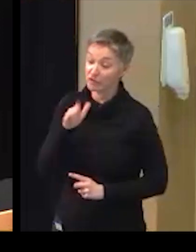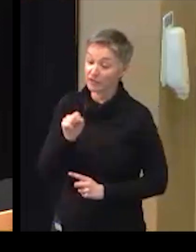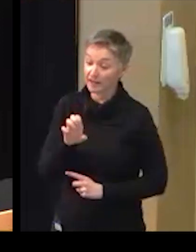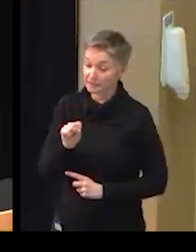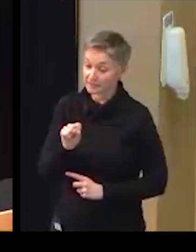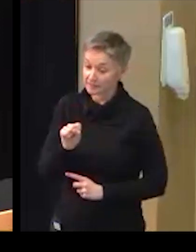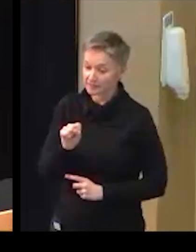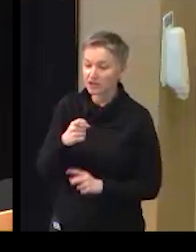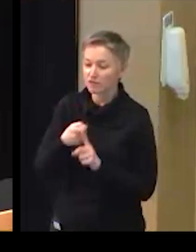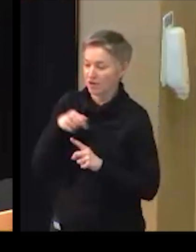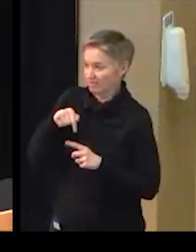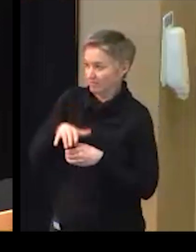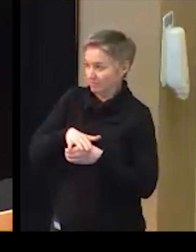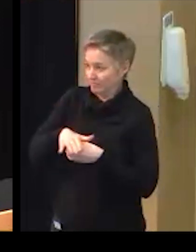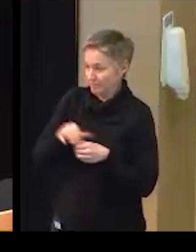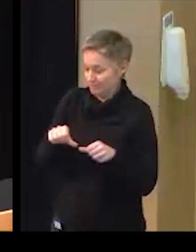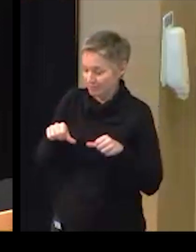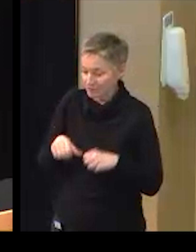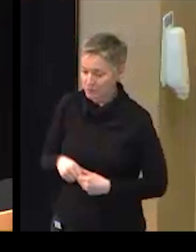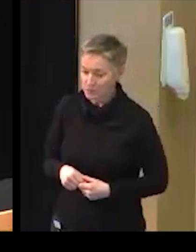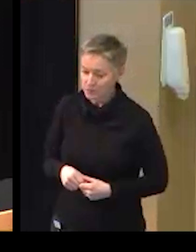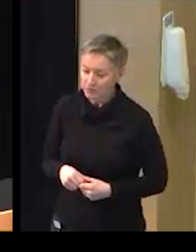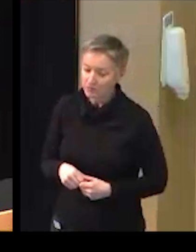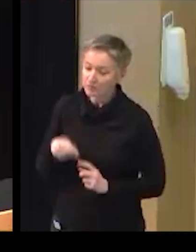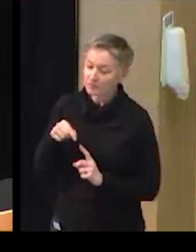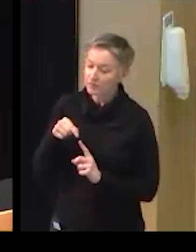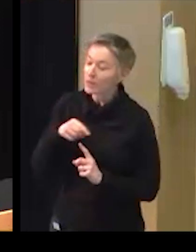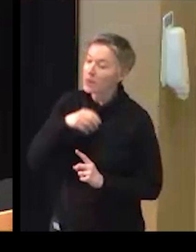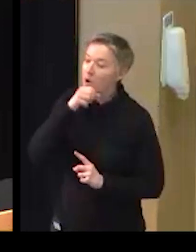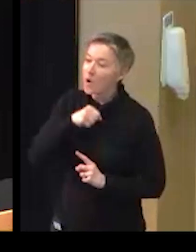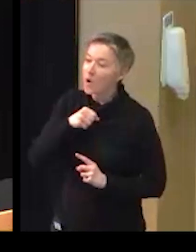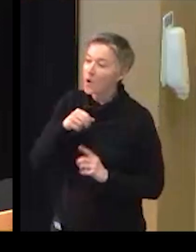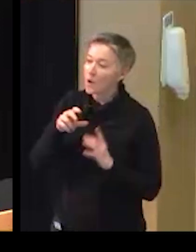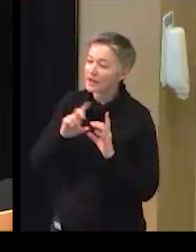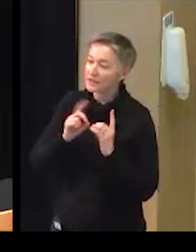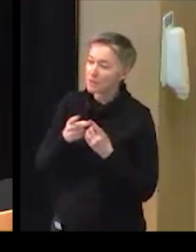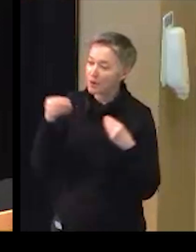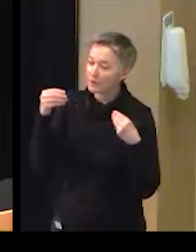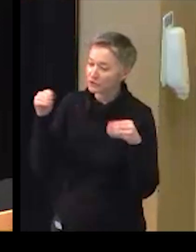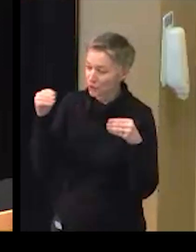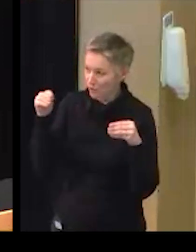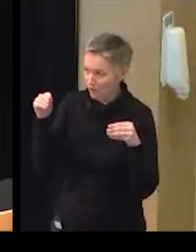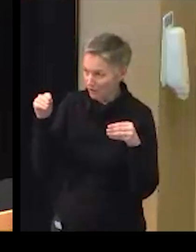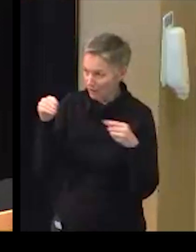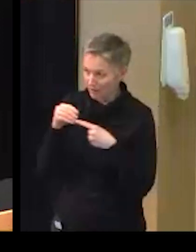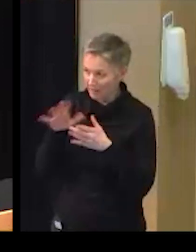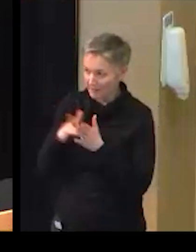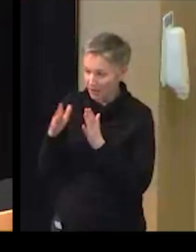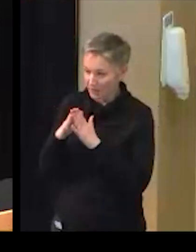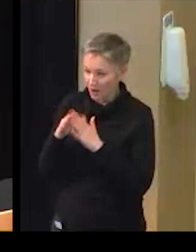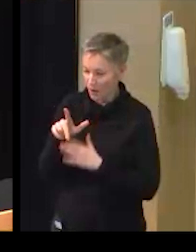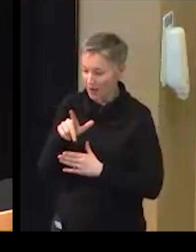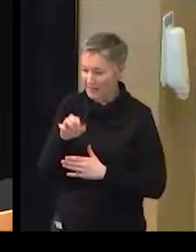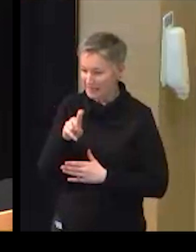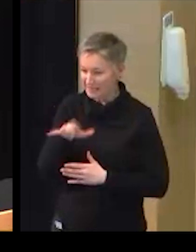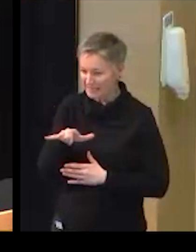of this local area, and it was the old department store downtown, Sibley, Lindsay, and Kerr. And